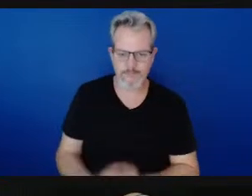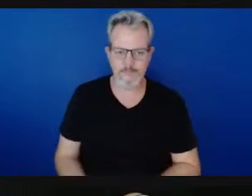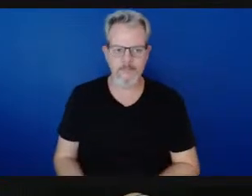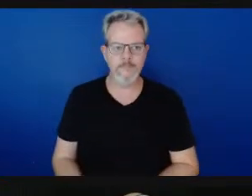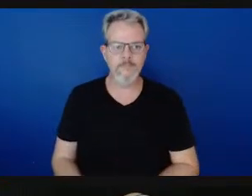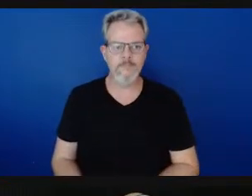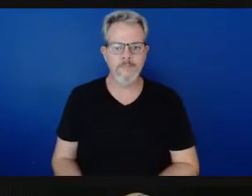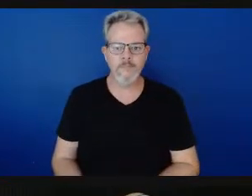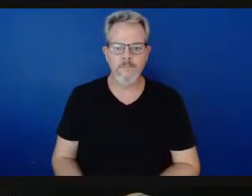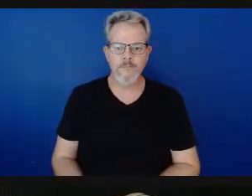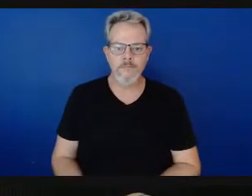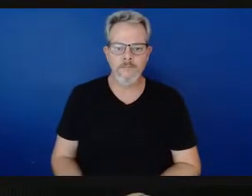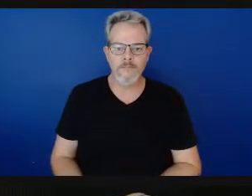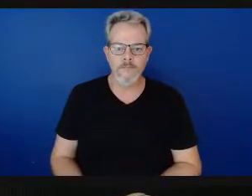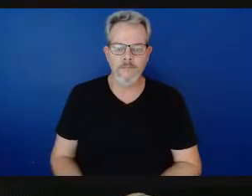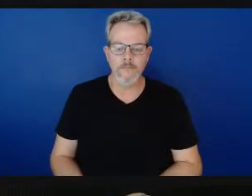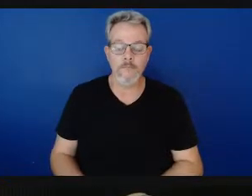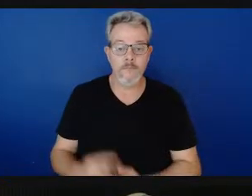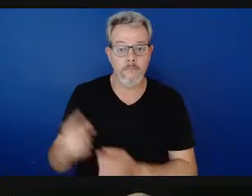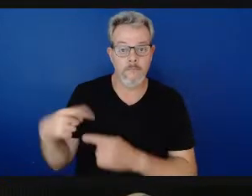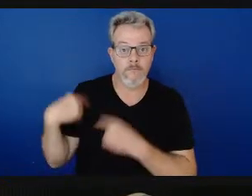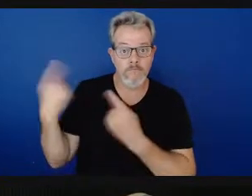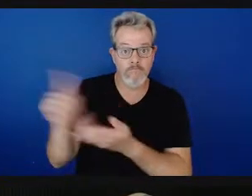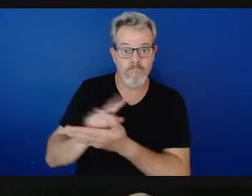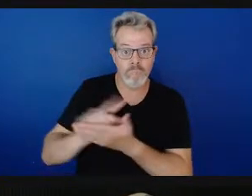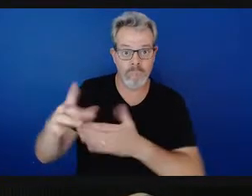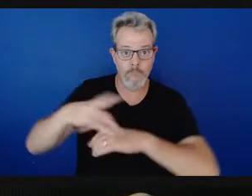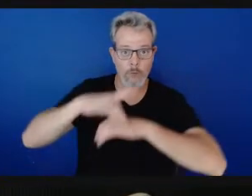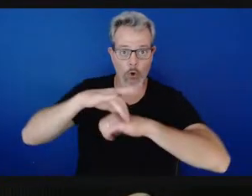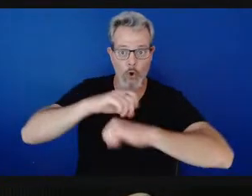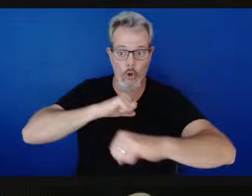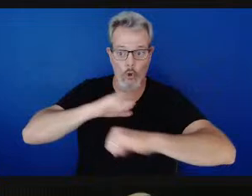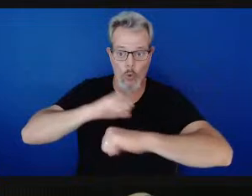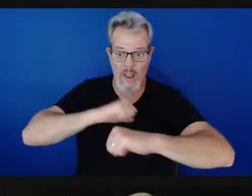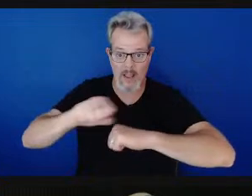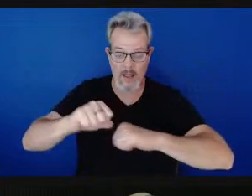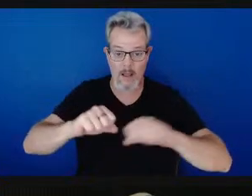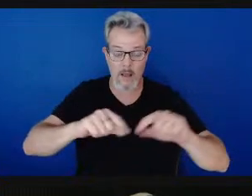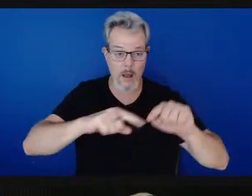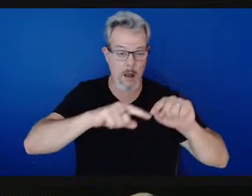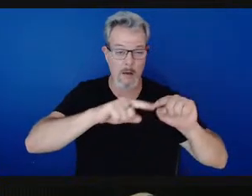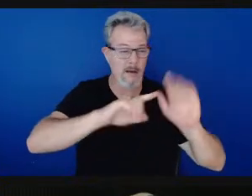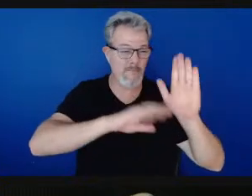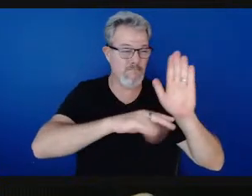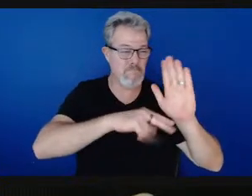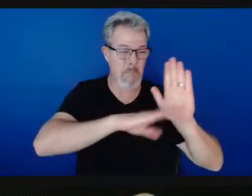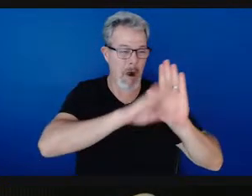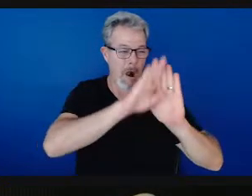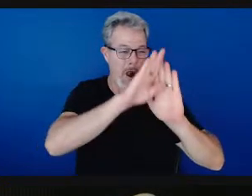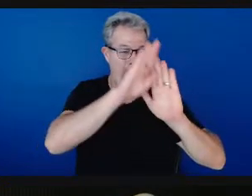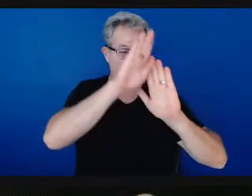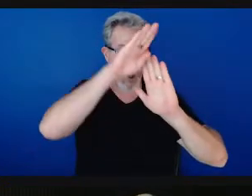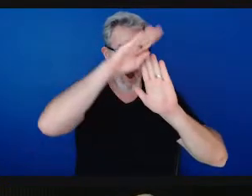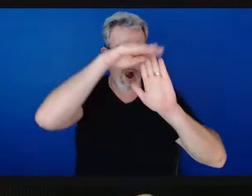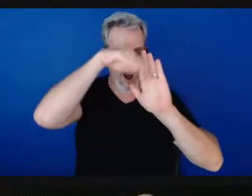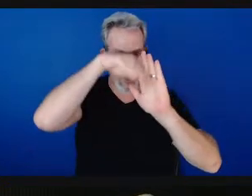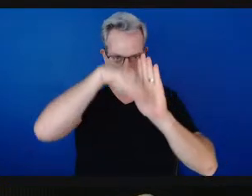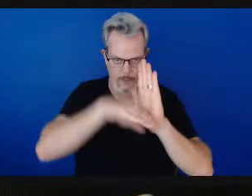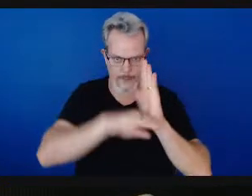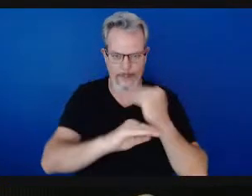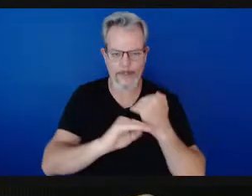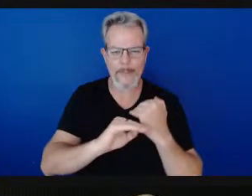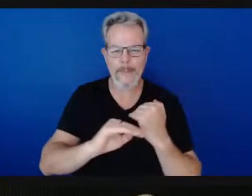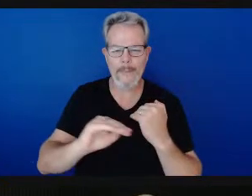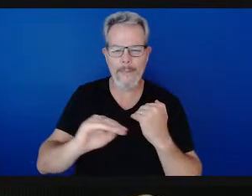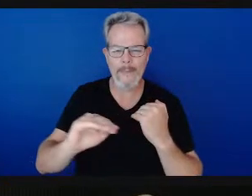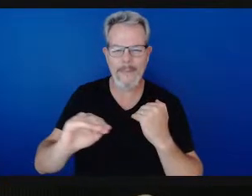So earthquakes for the last week. Here is our most recent day. It's dropped off to very few earthquakes. That's as expected. One thing